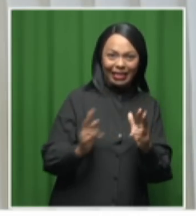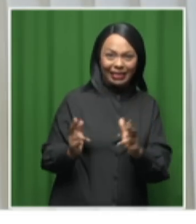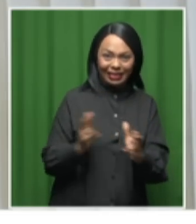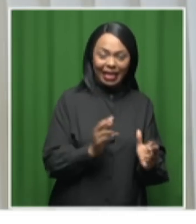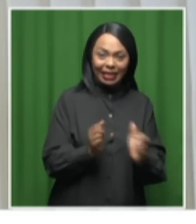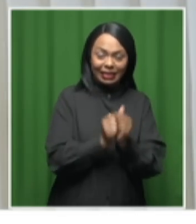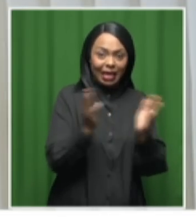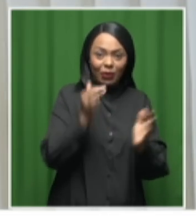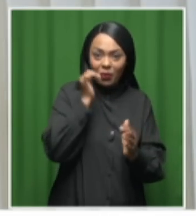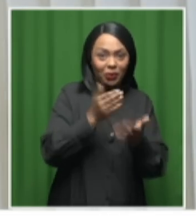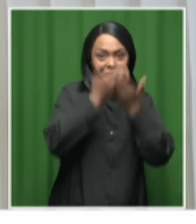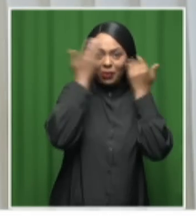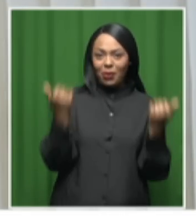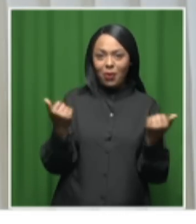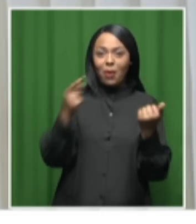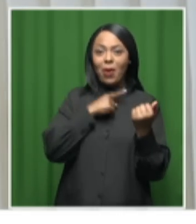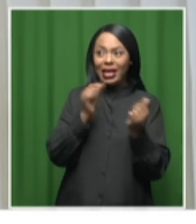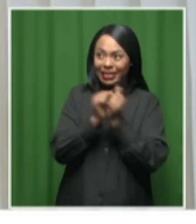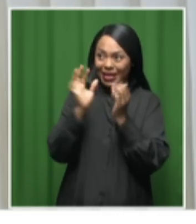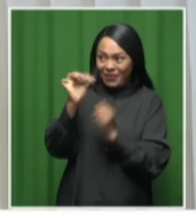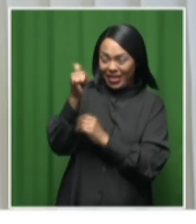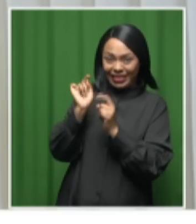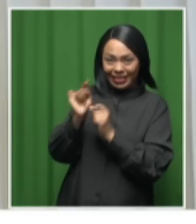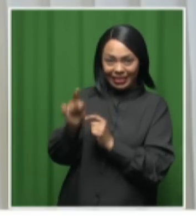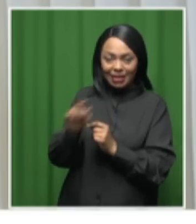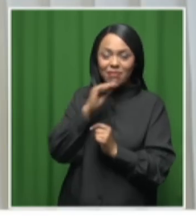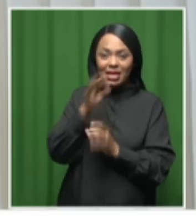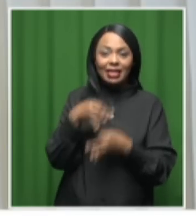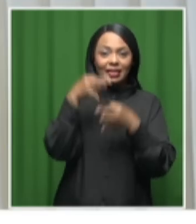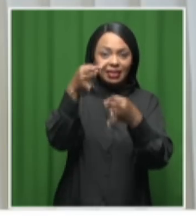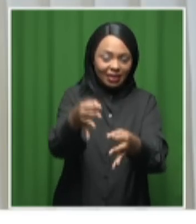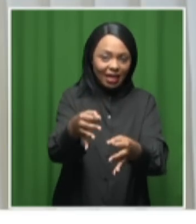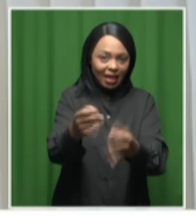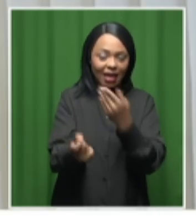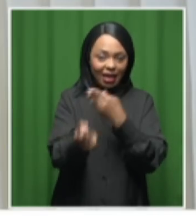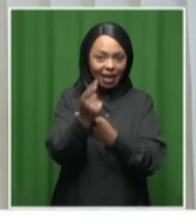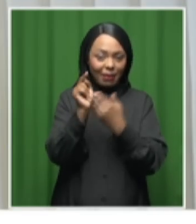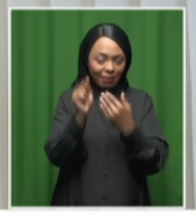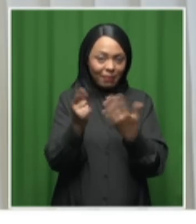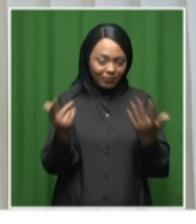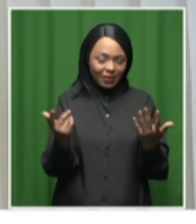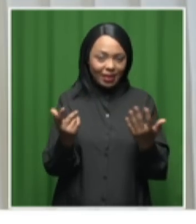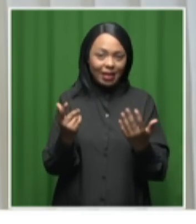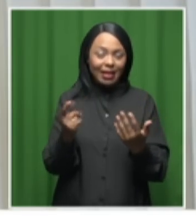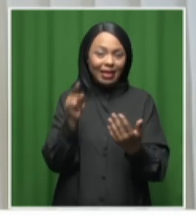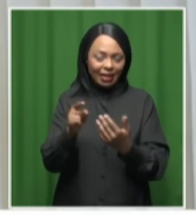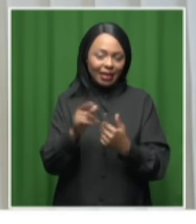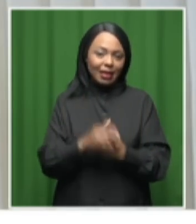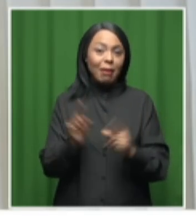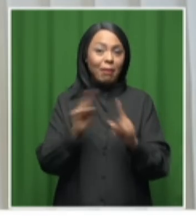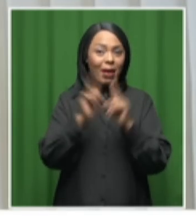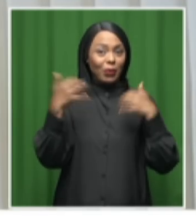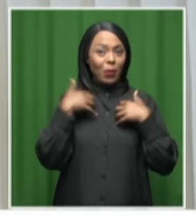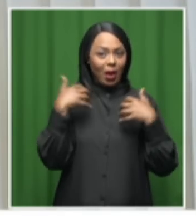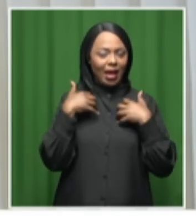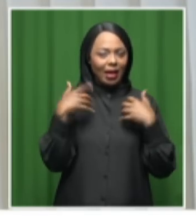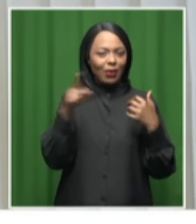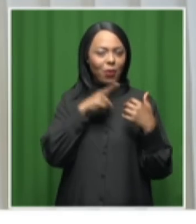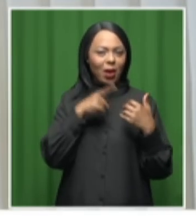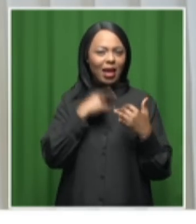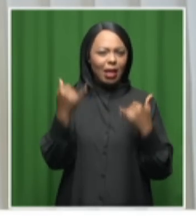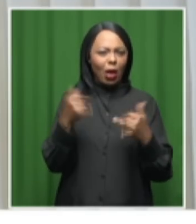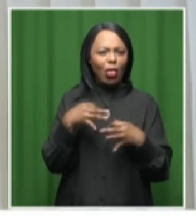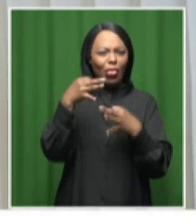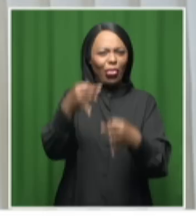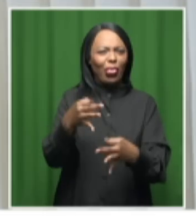going to start. So it's going to add on to the further delays that have taken place in these particular matters. The worry on that when it comes to these particular